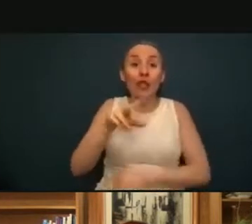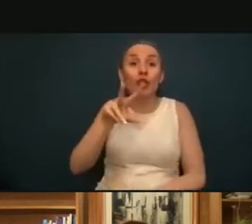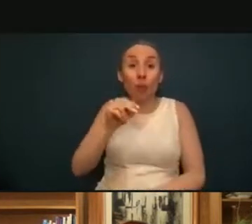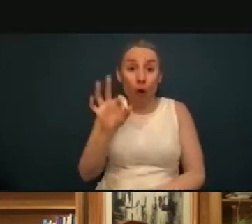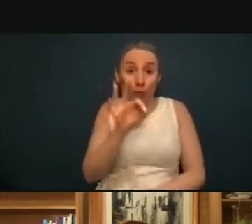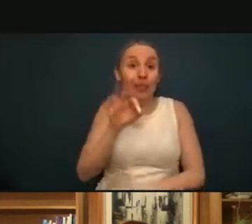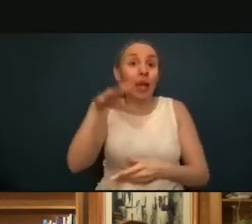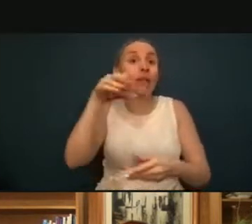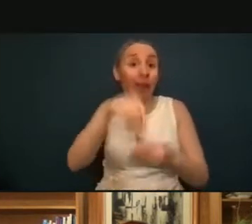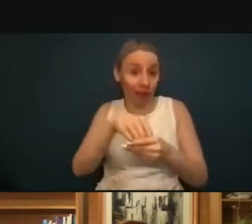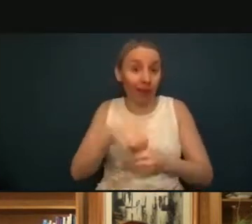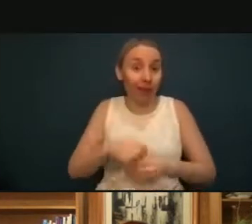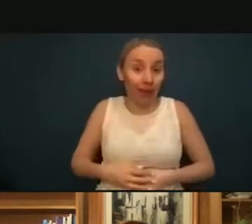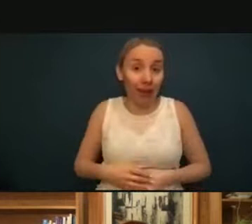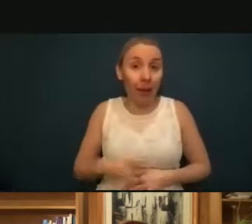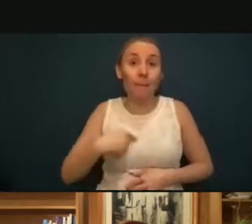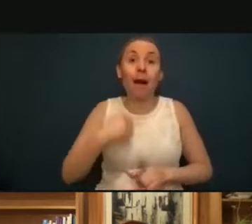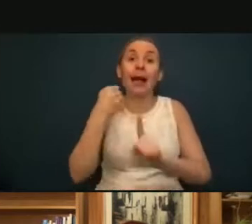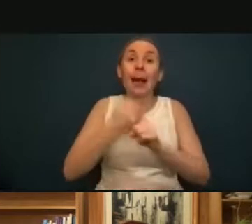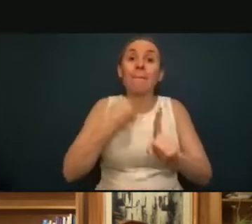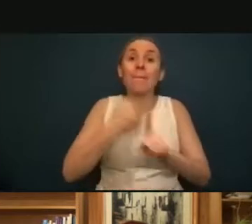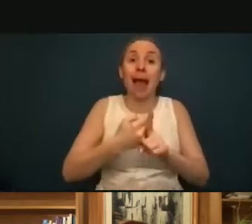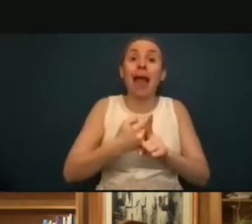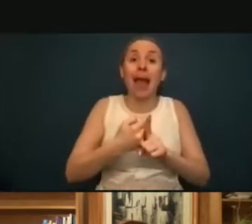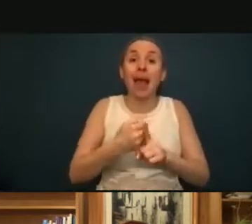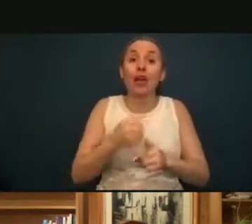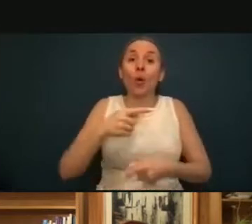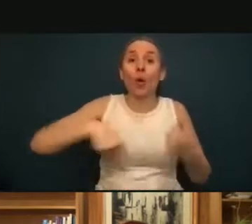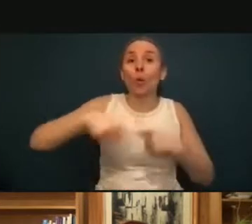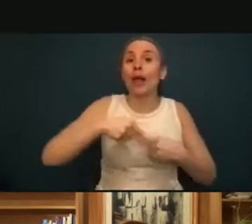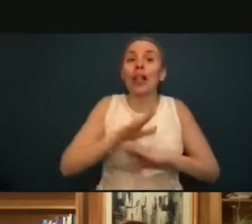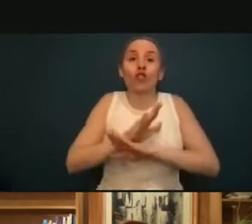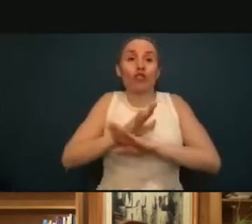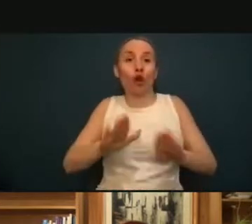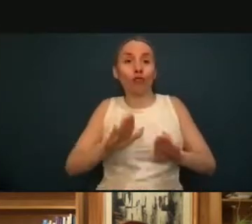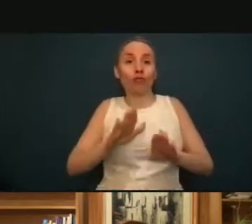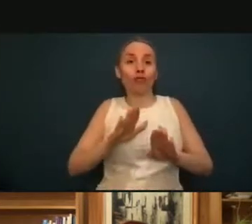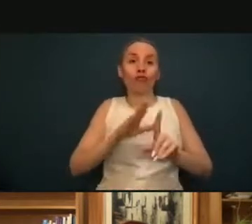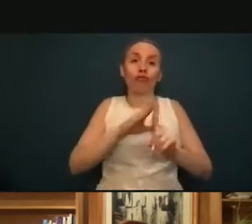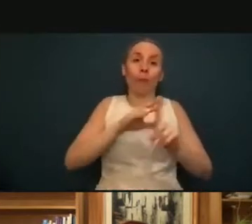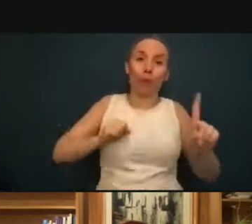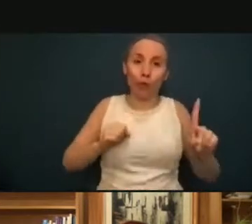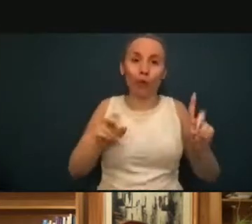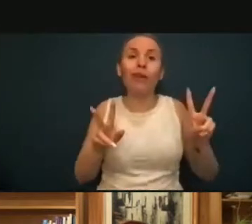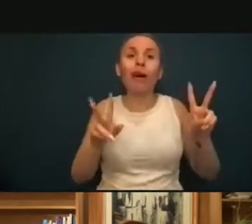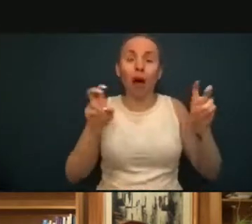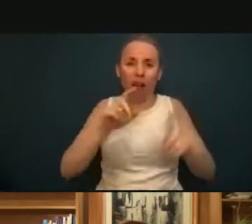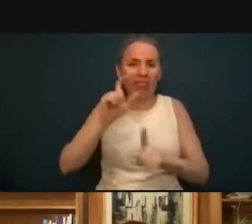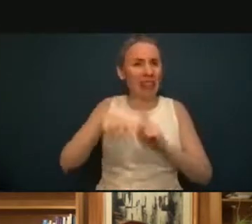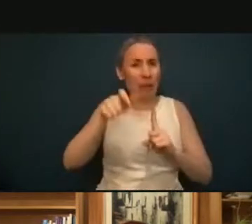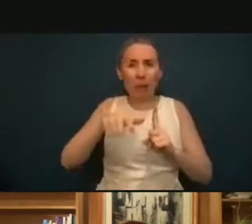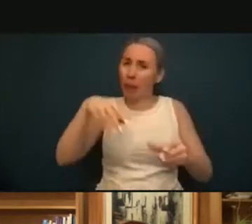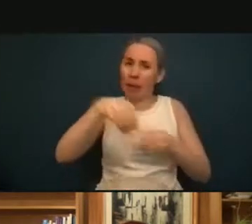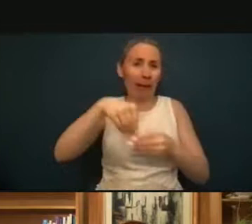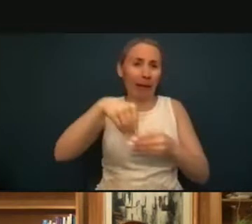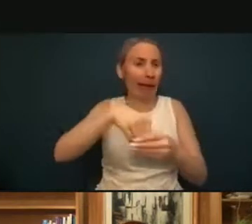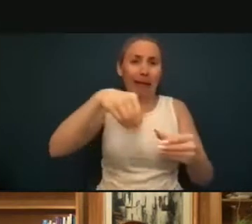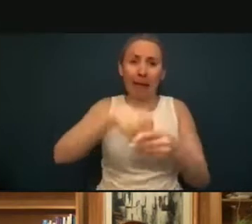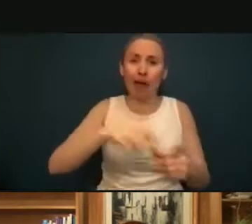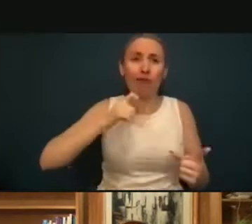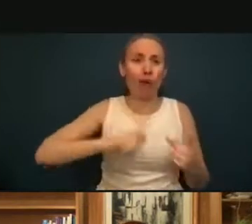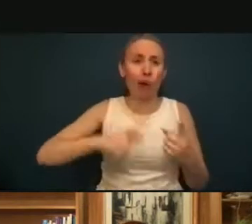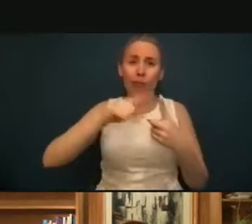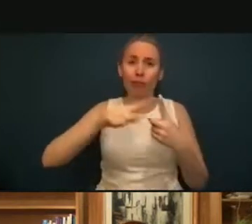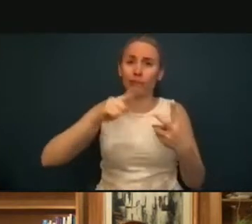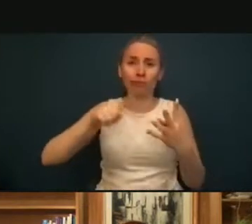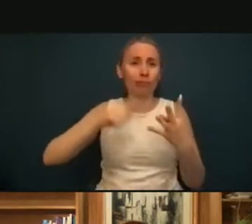I founded, We Shall Not Be Removed, had disabled members representing every role and capacity in the creative industries. So it's